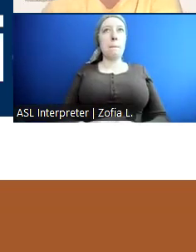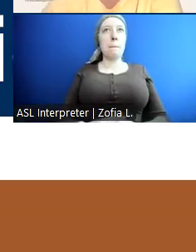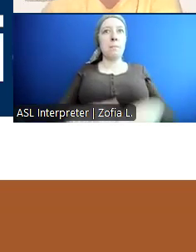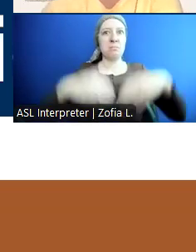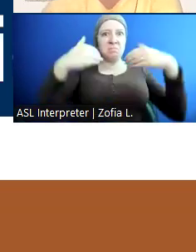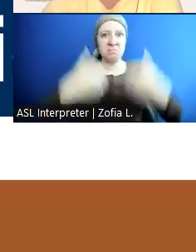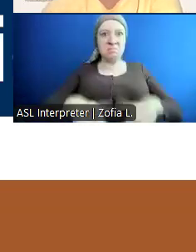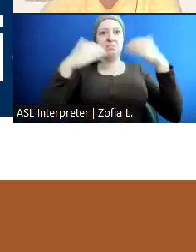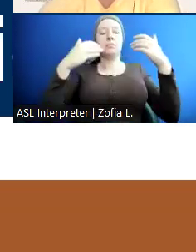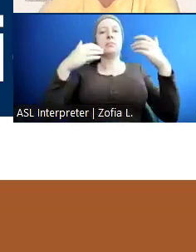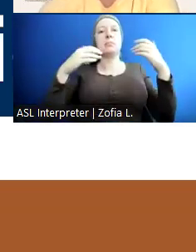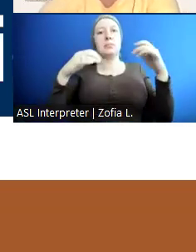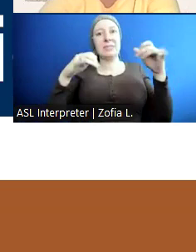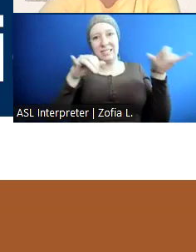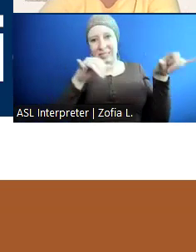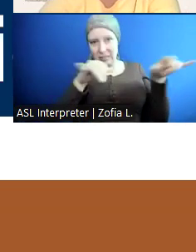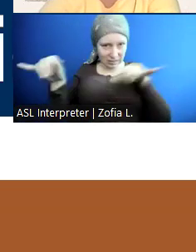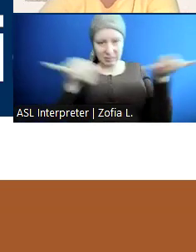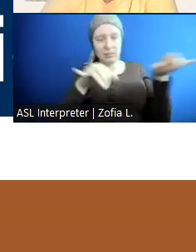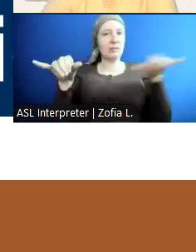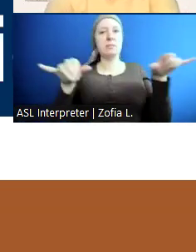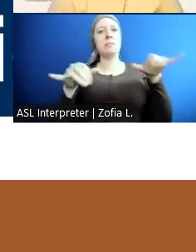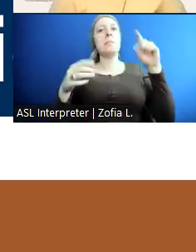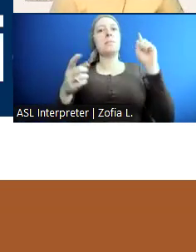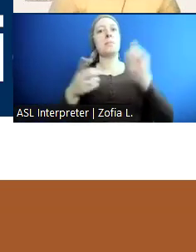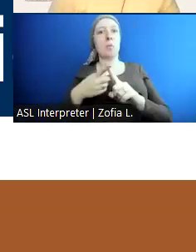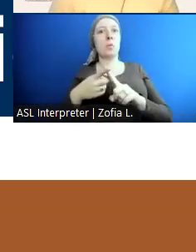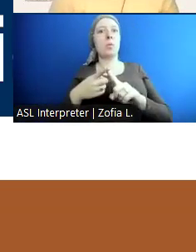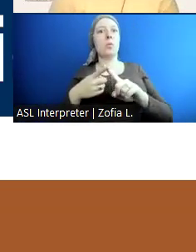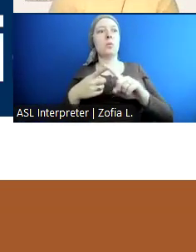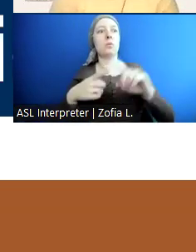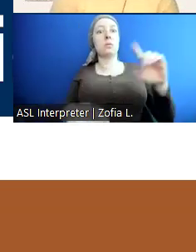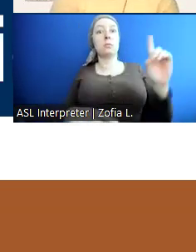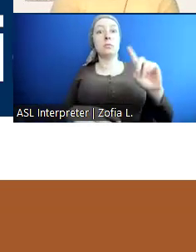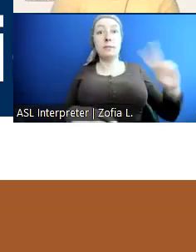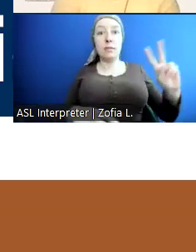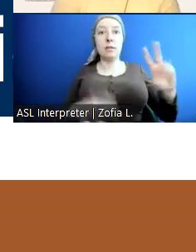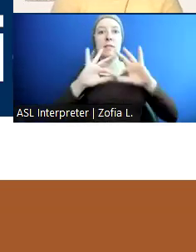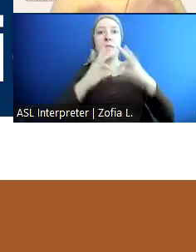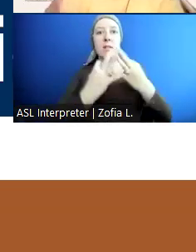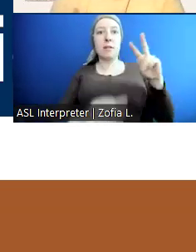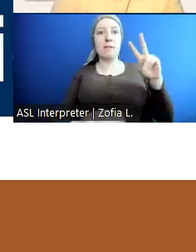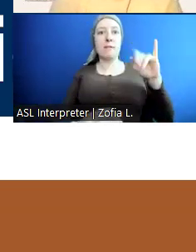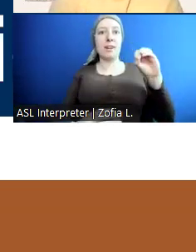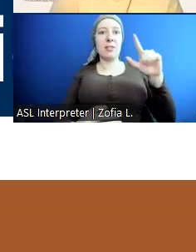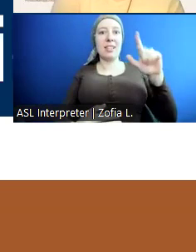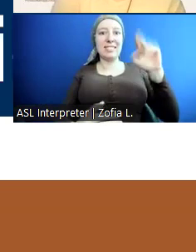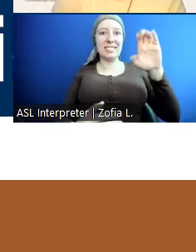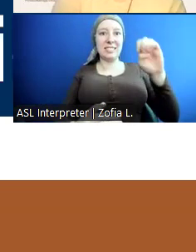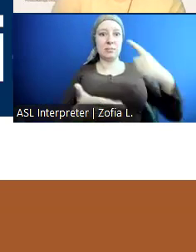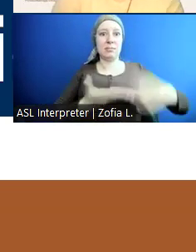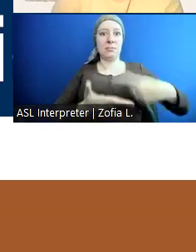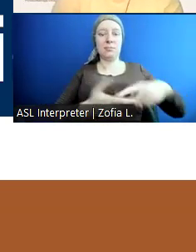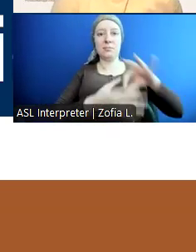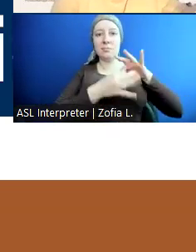incredibly similar to the domestic and family violence discussions that we have relating